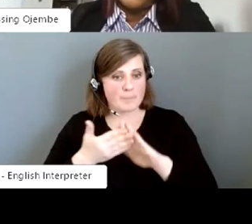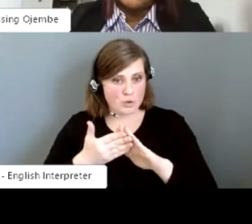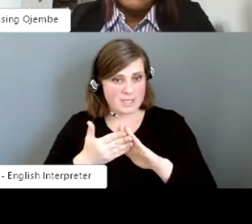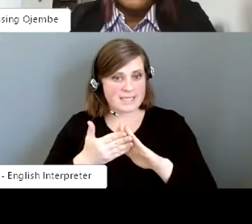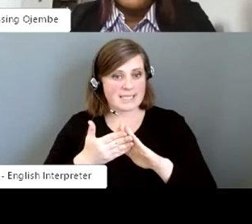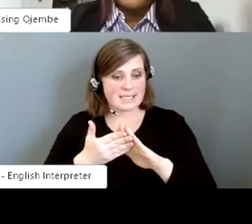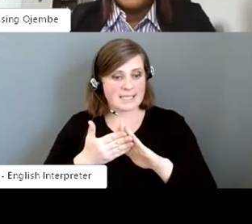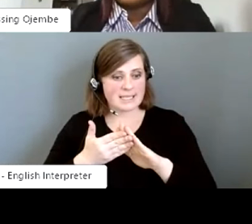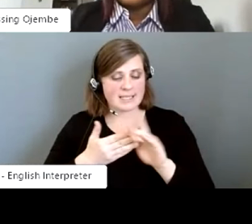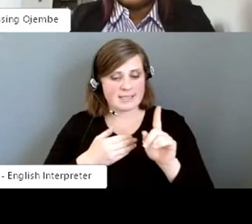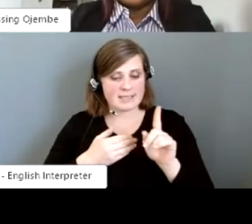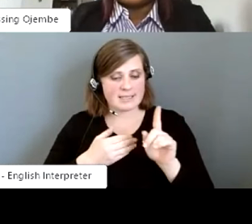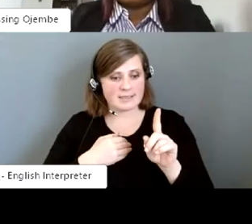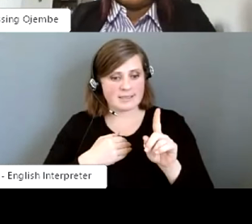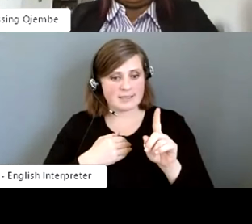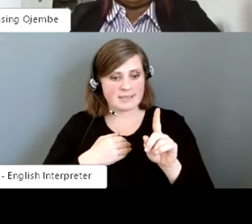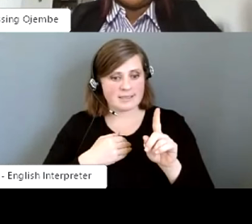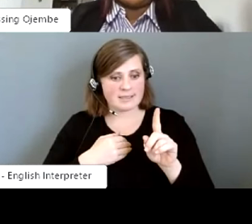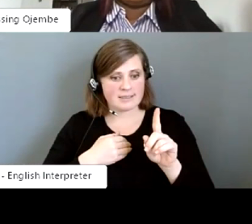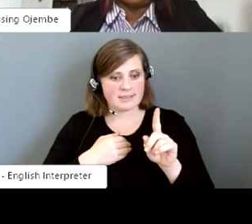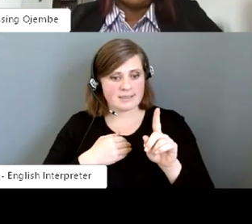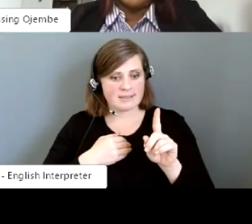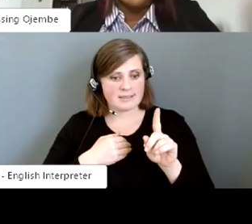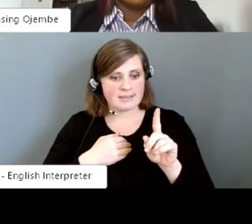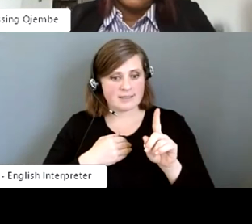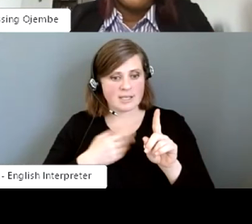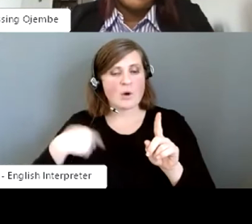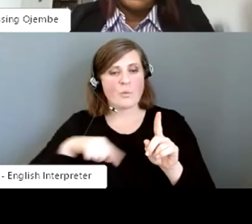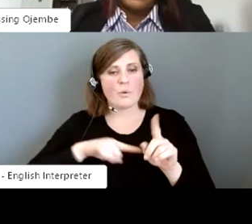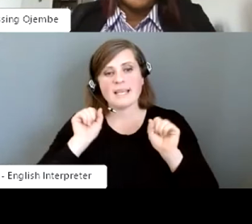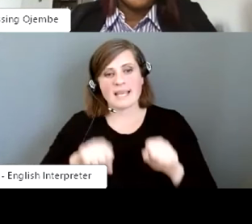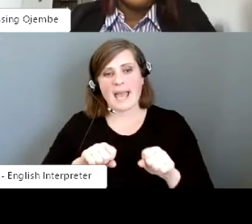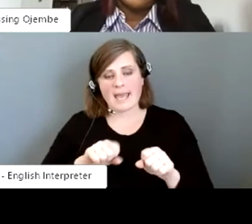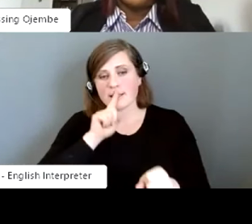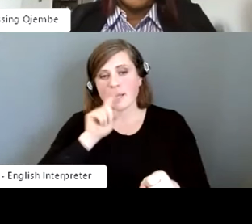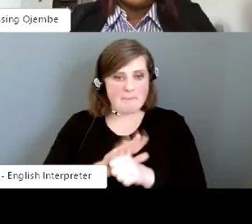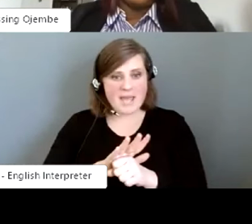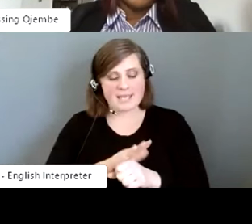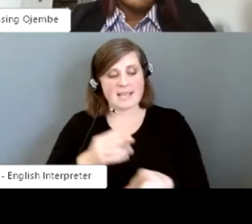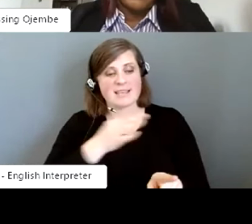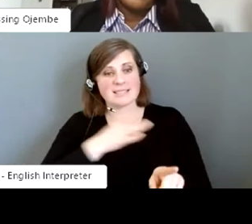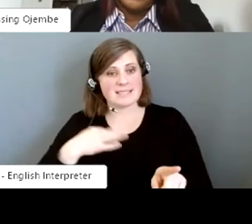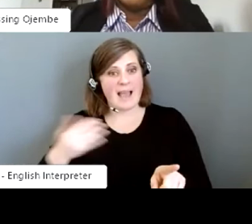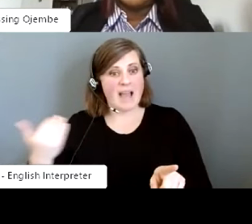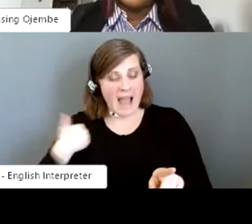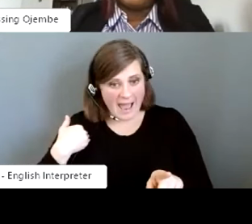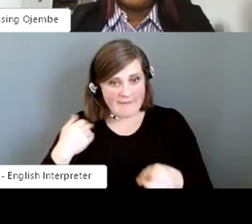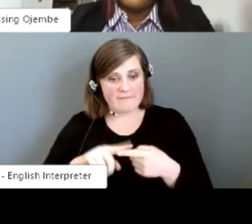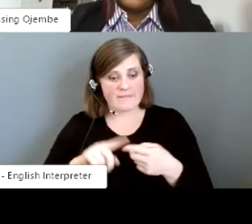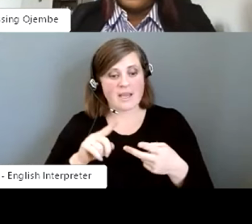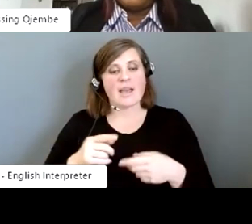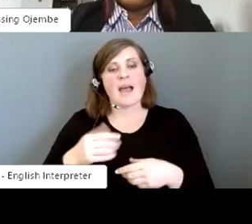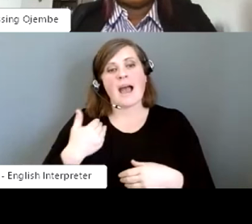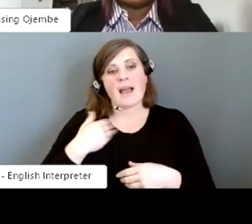through a simple commitment, like, making commitment to staffing, ensuring that we include Black people in our